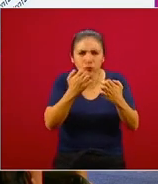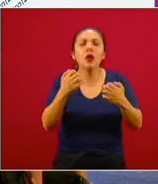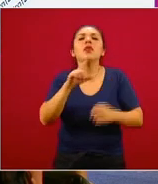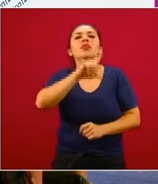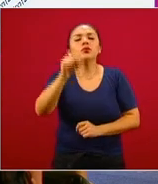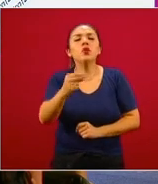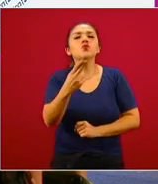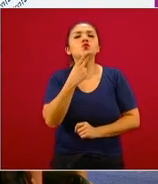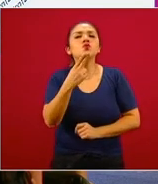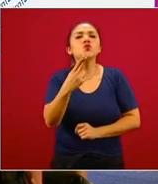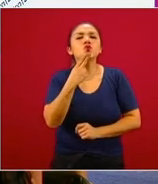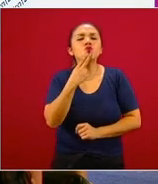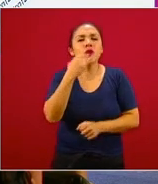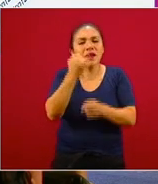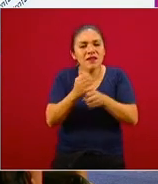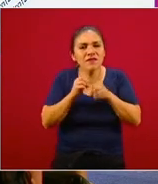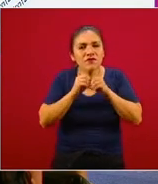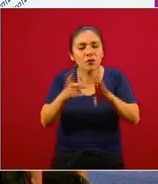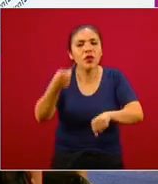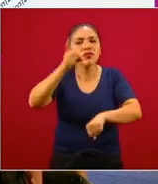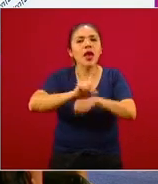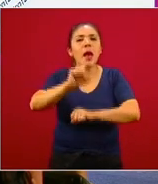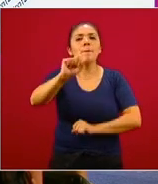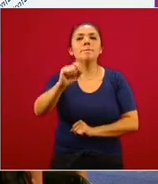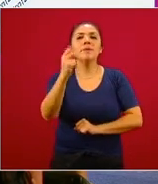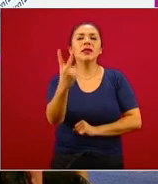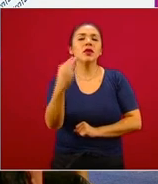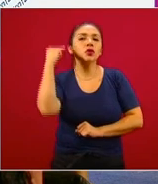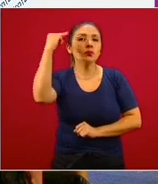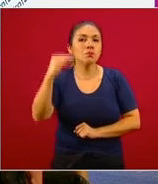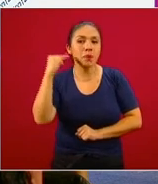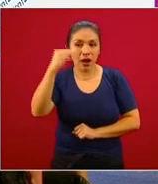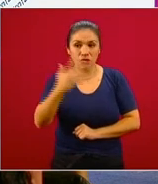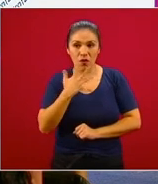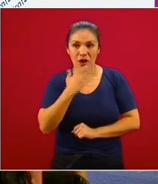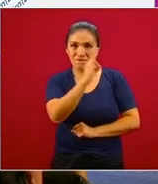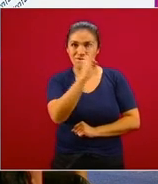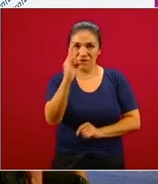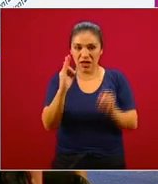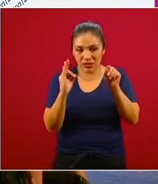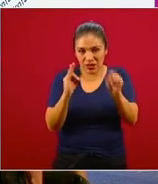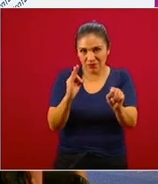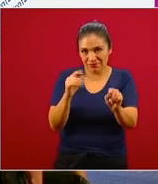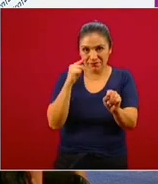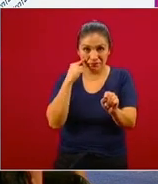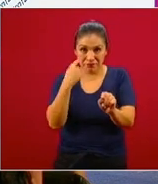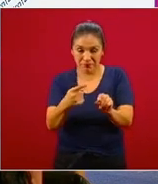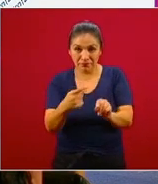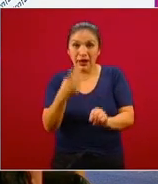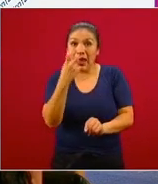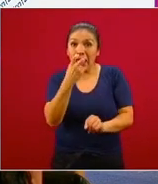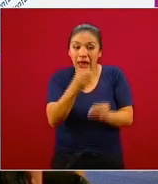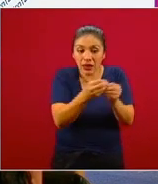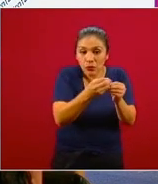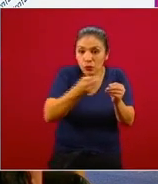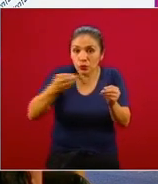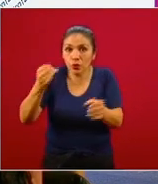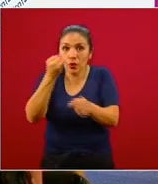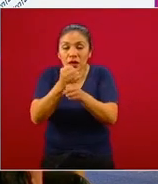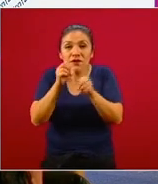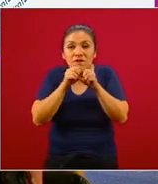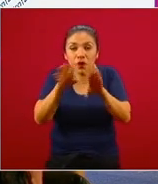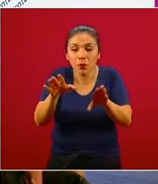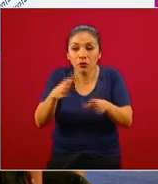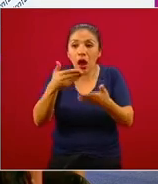whatsoever, and this other curve, this second curve, is what will happen if the proper measures are